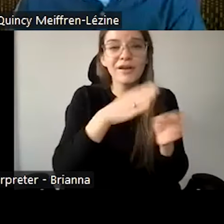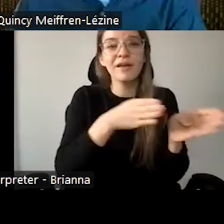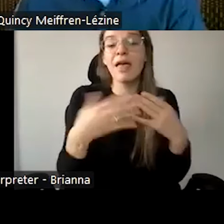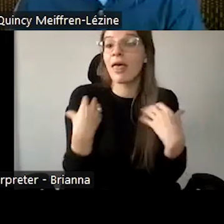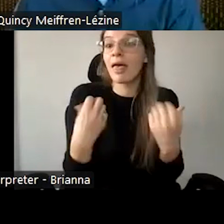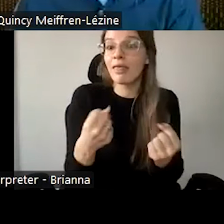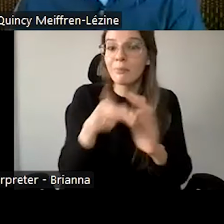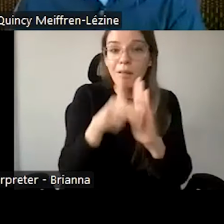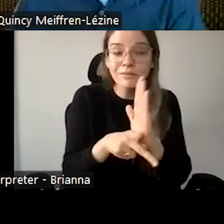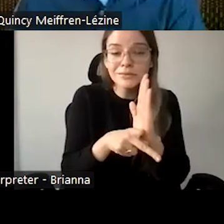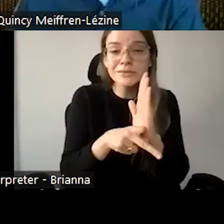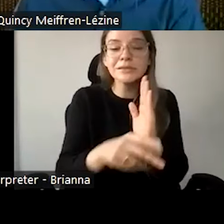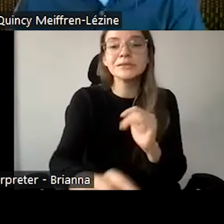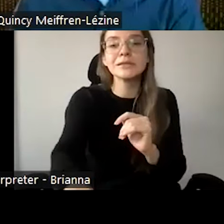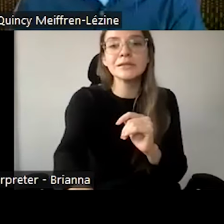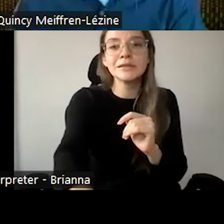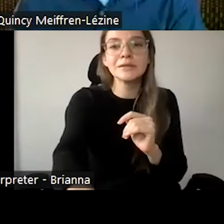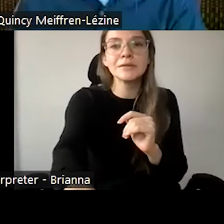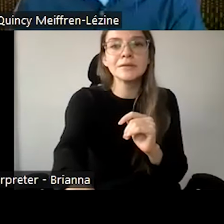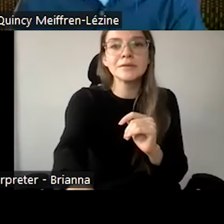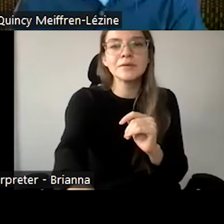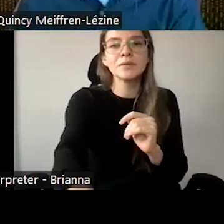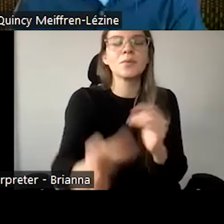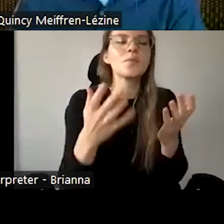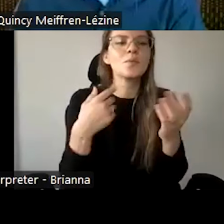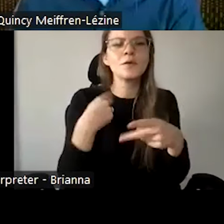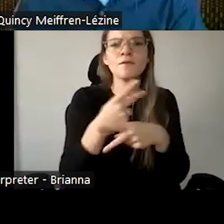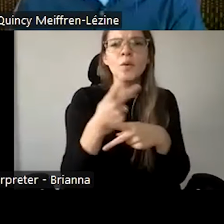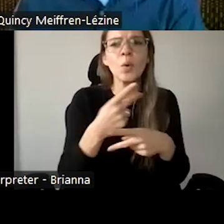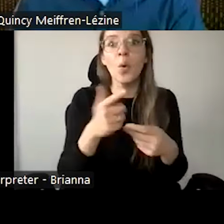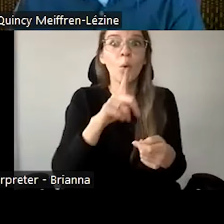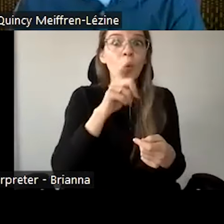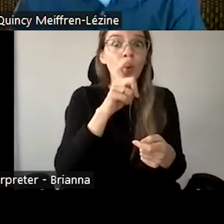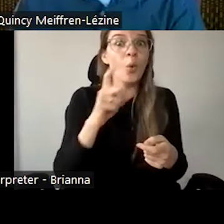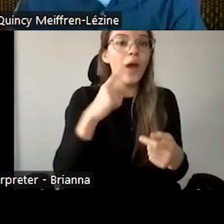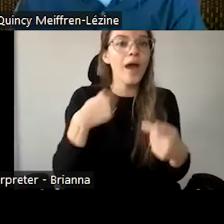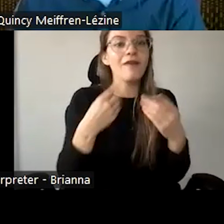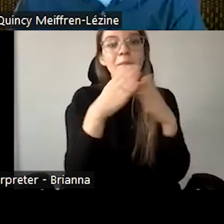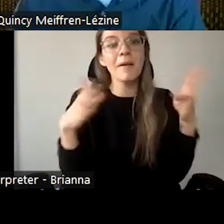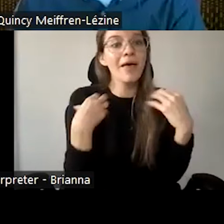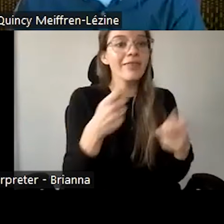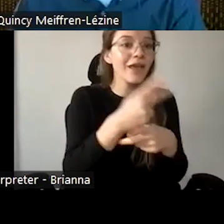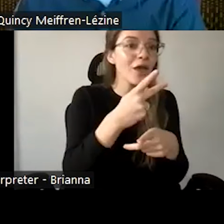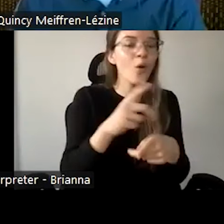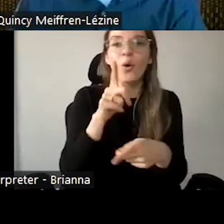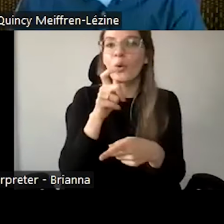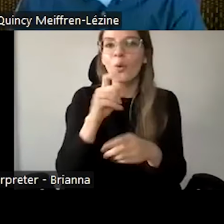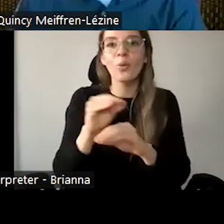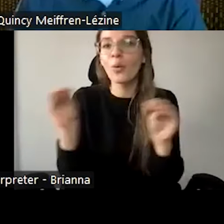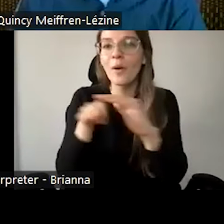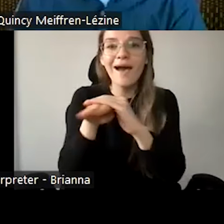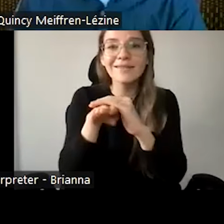policy. So what was deciding who would get public health care, who would not get health care, what the